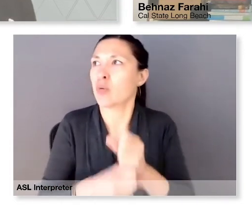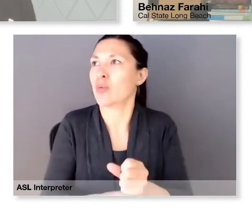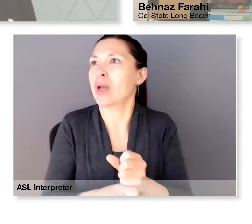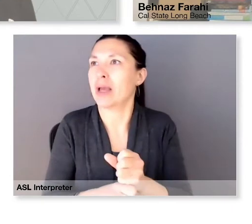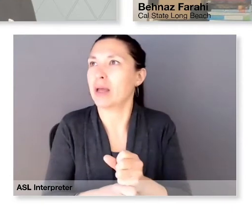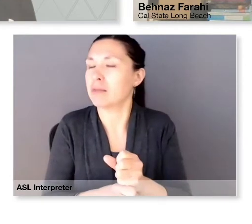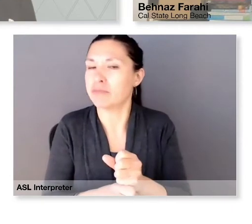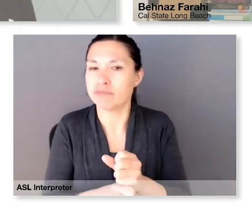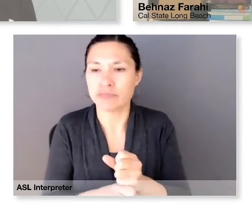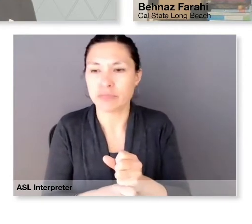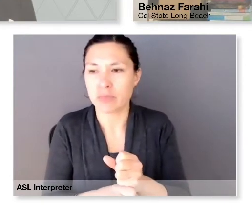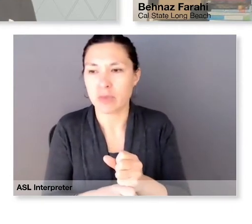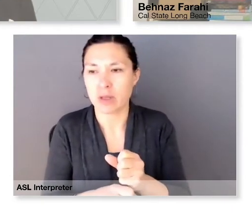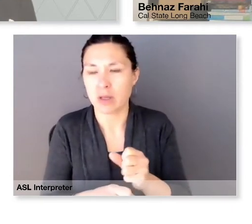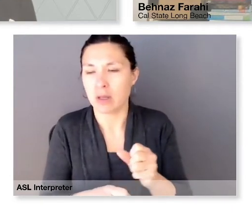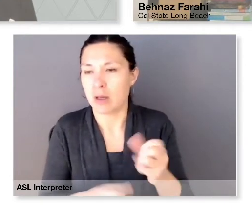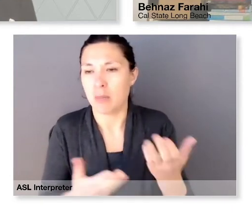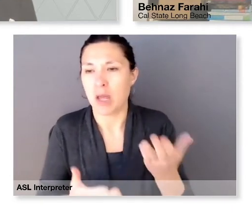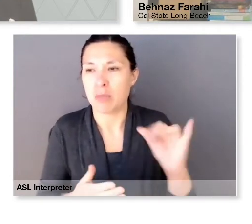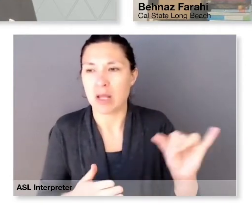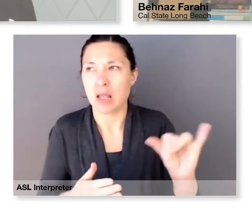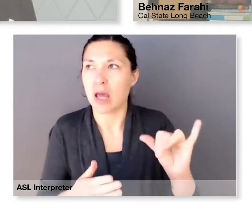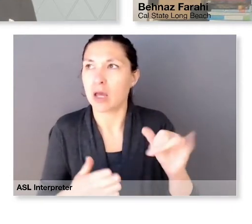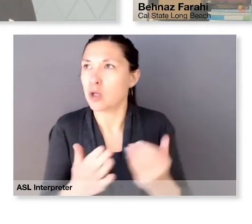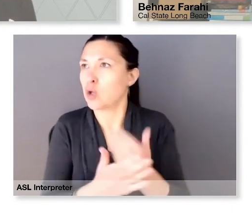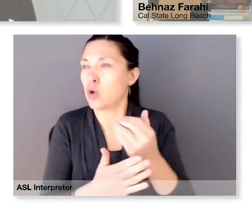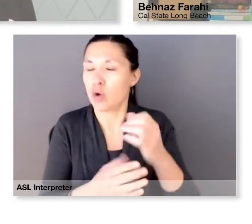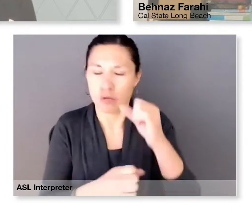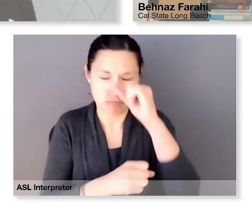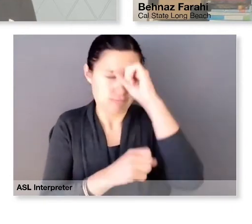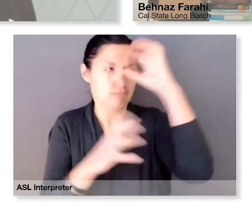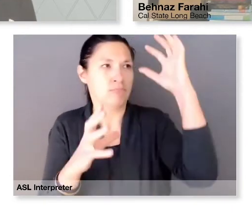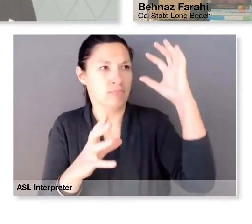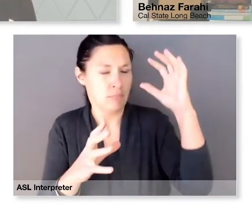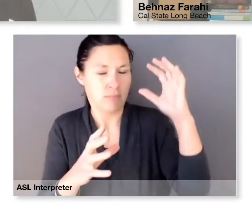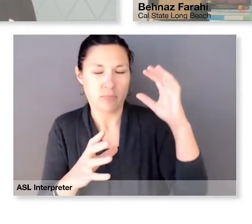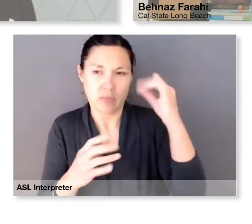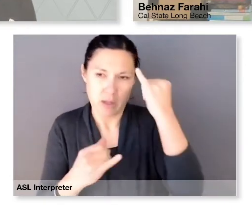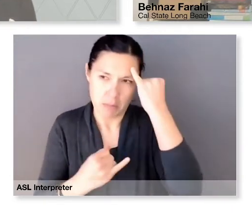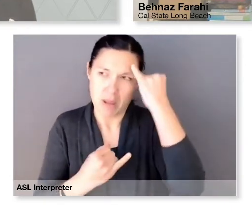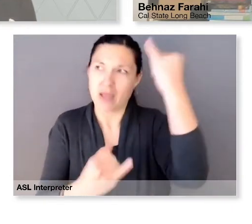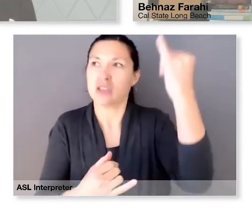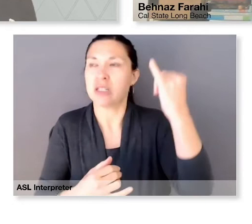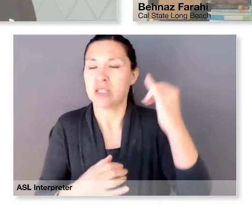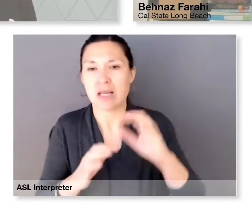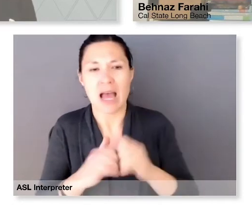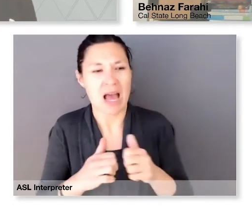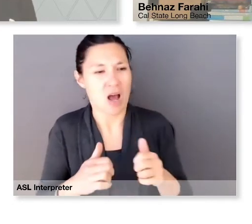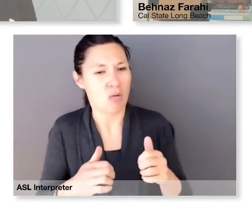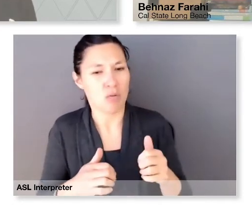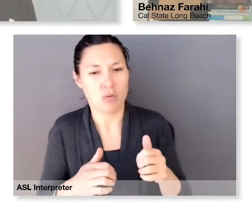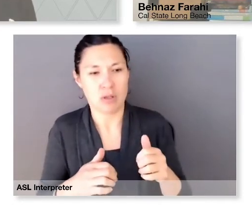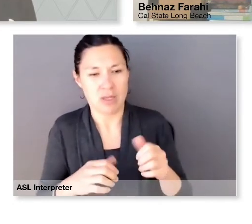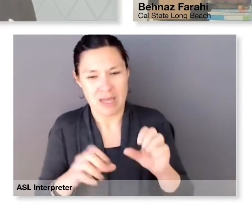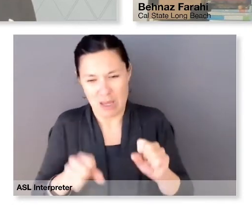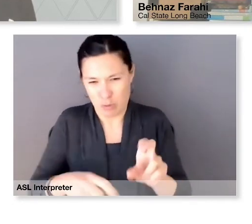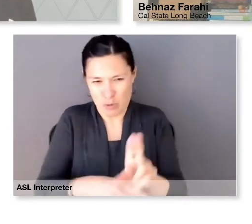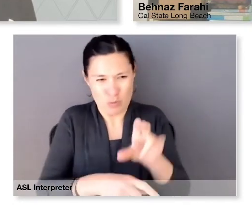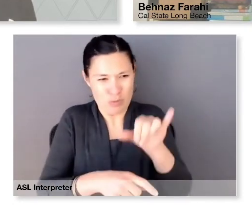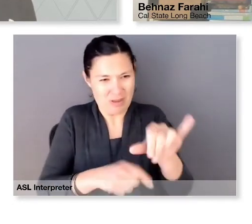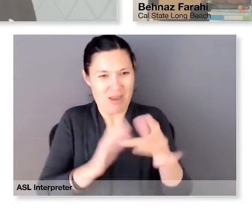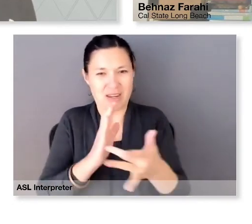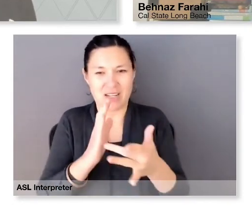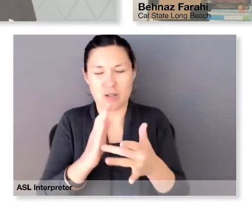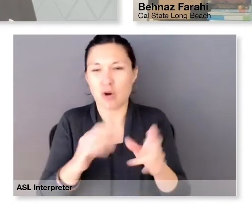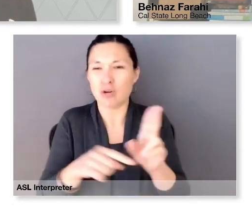an escape or a sort of imagination for how we can really sort of reuse or repurpose these technologies in a